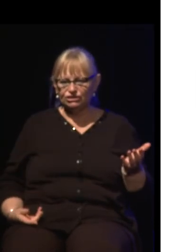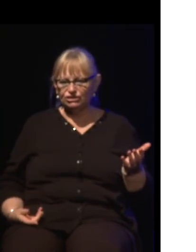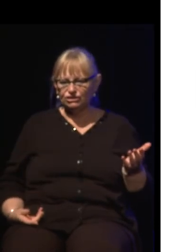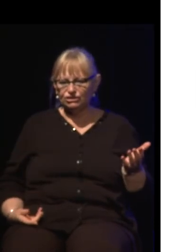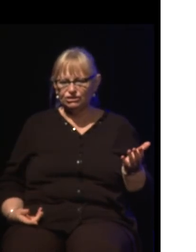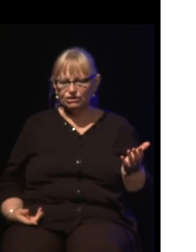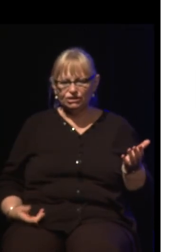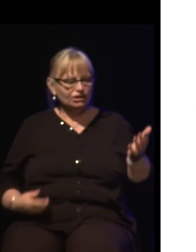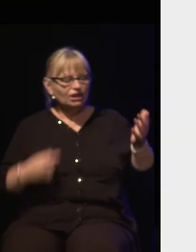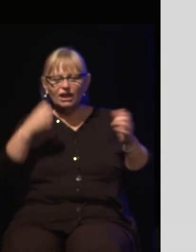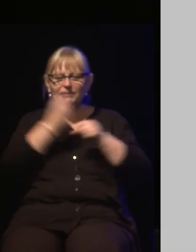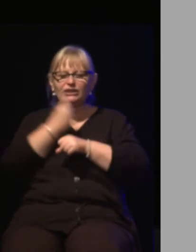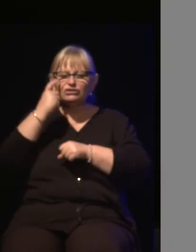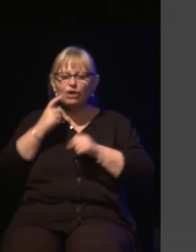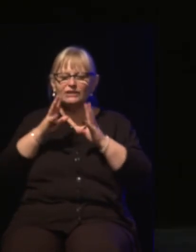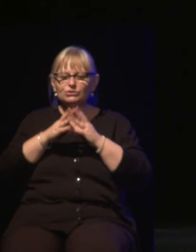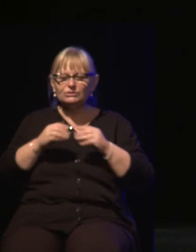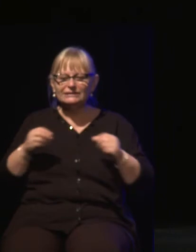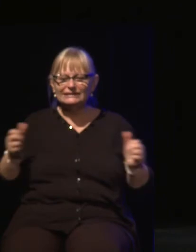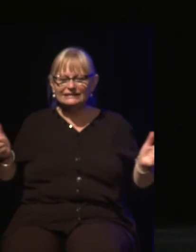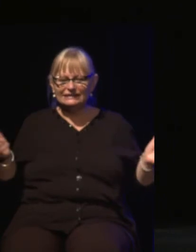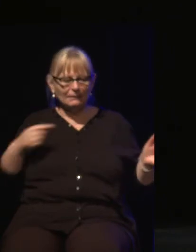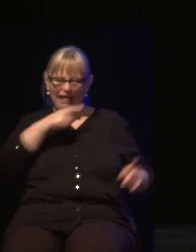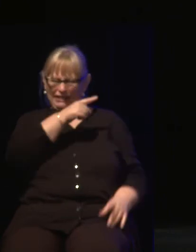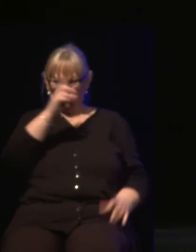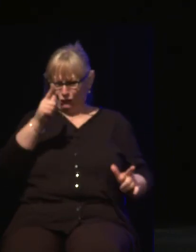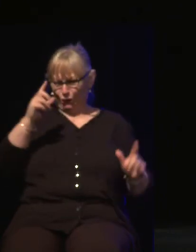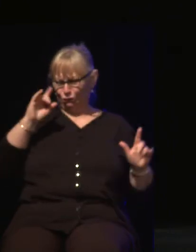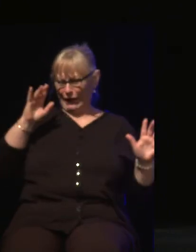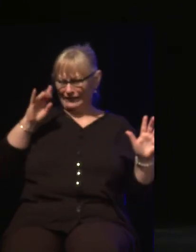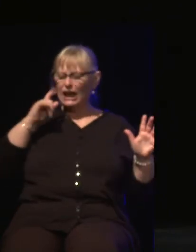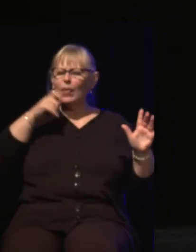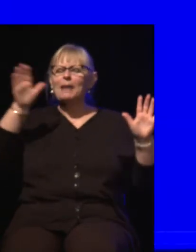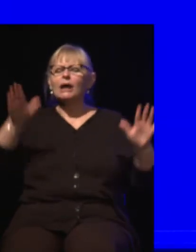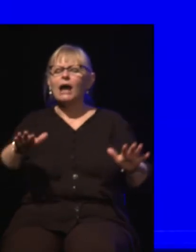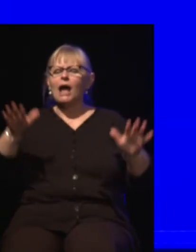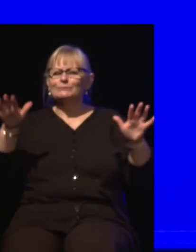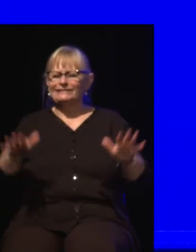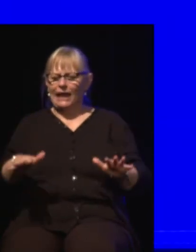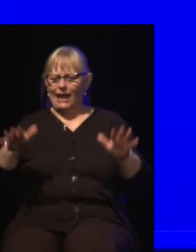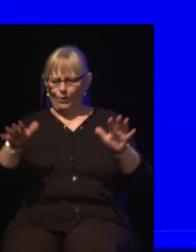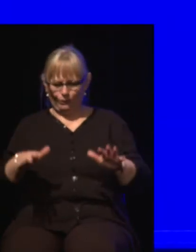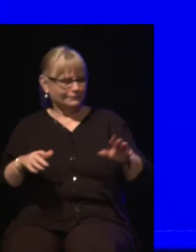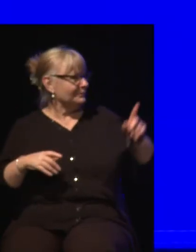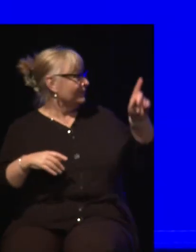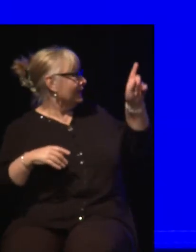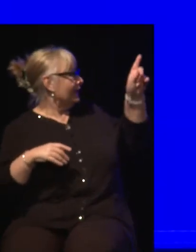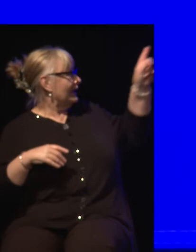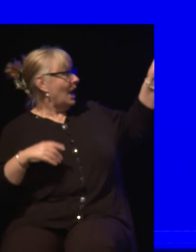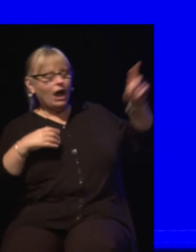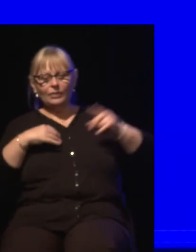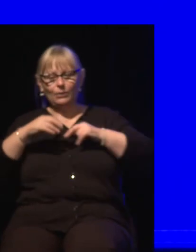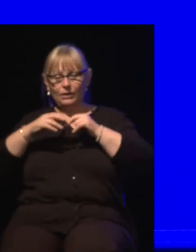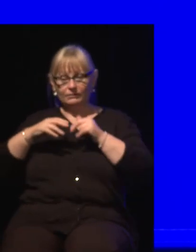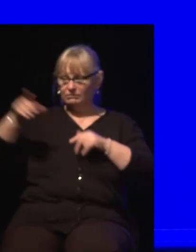They made it try to disappear. Let's make it, that's too crazy. Let's just try to tame this down a little bit. This building they were so proud of, they